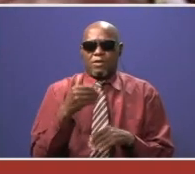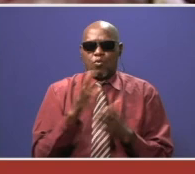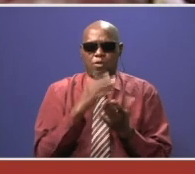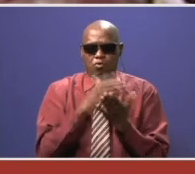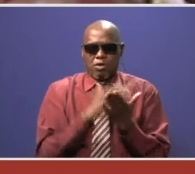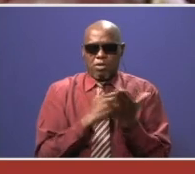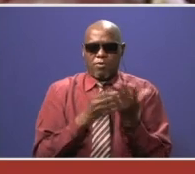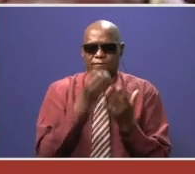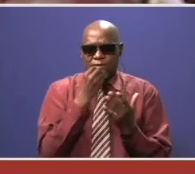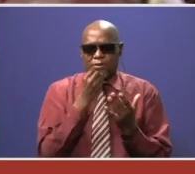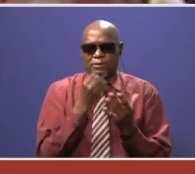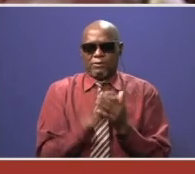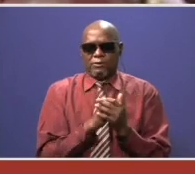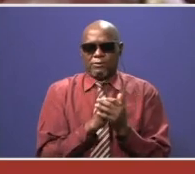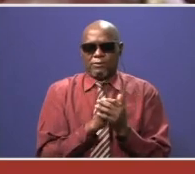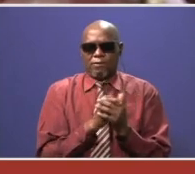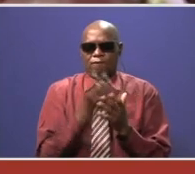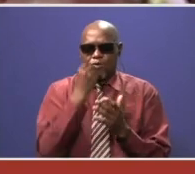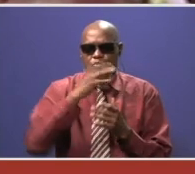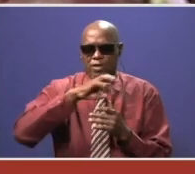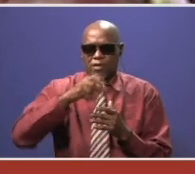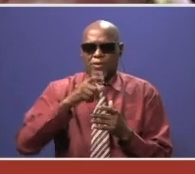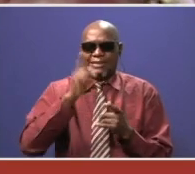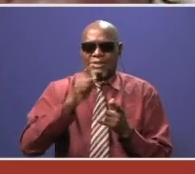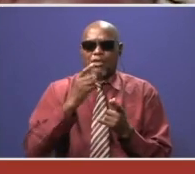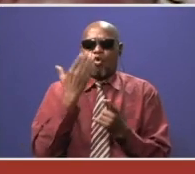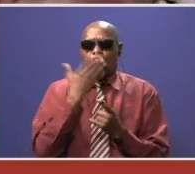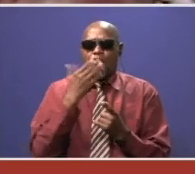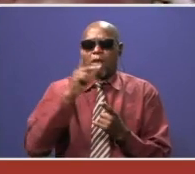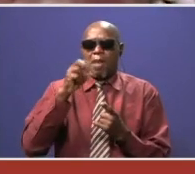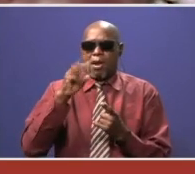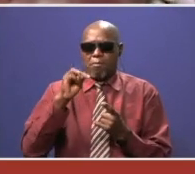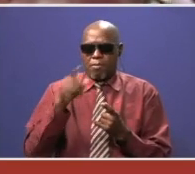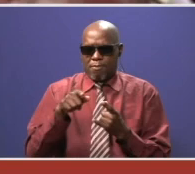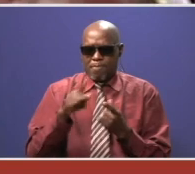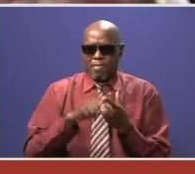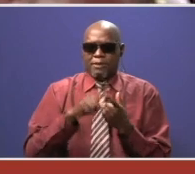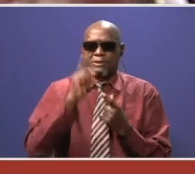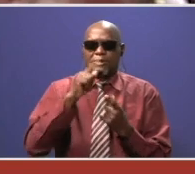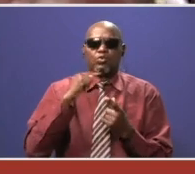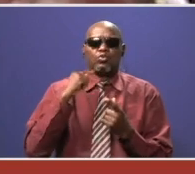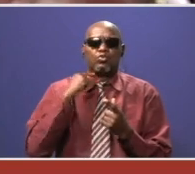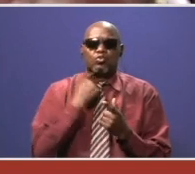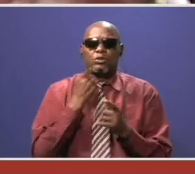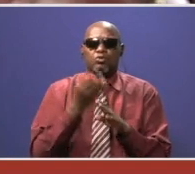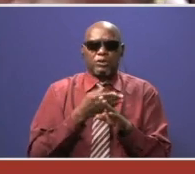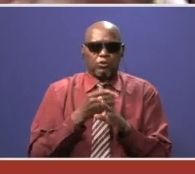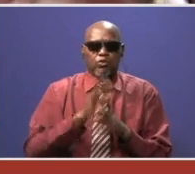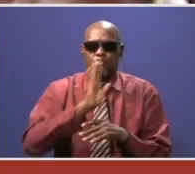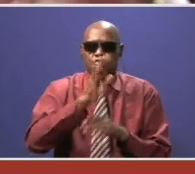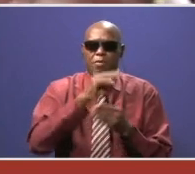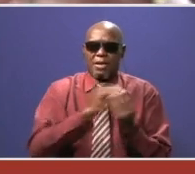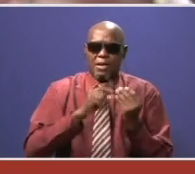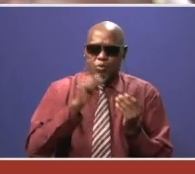chakula dish na county inahitaji mafuta ambayo utafanya palm oil. We need your sweet potatoes, we need your